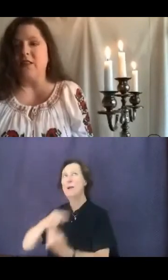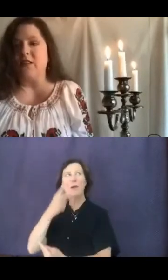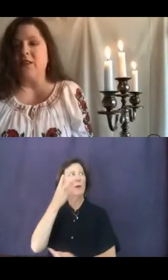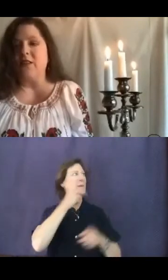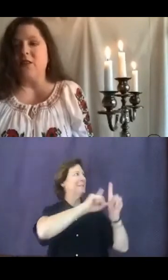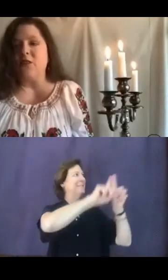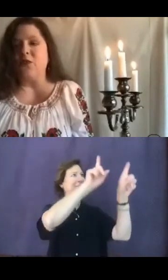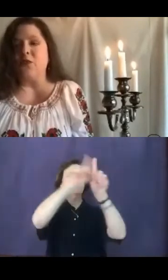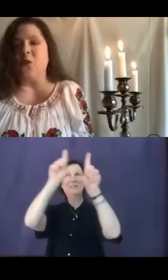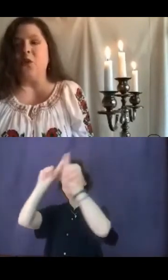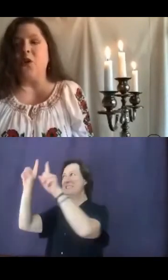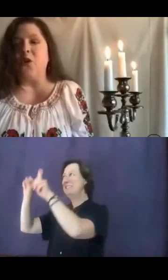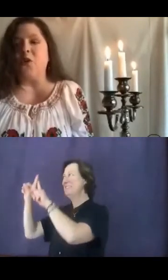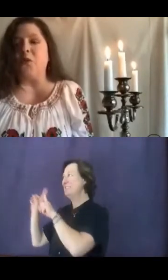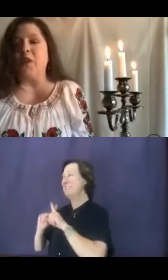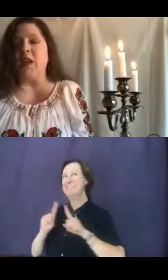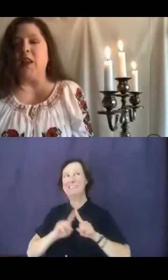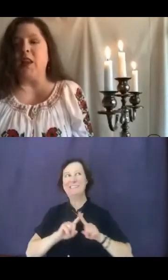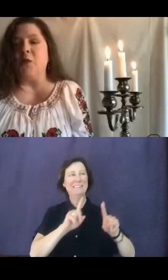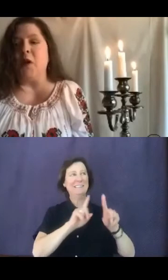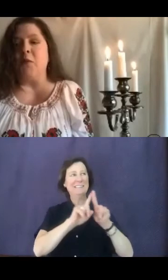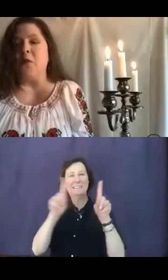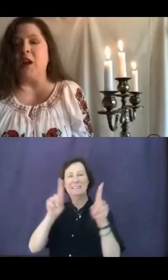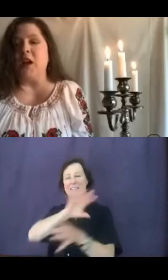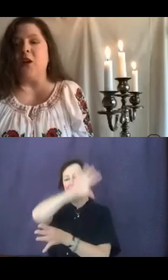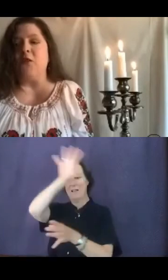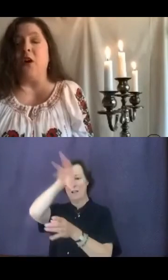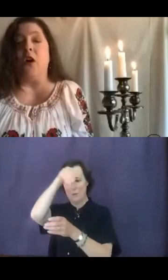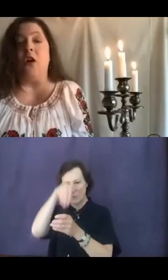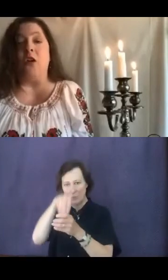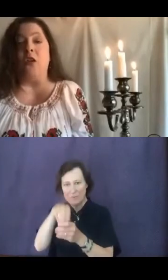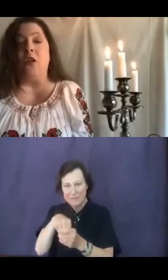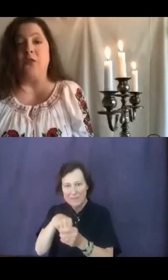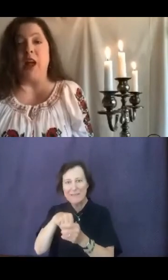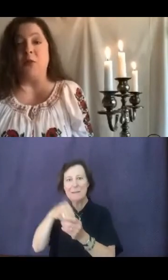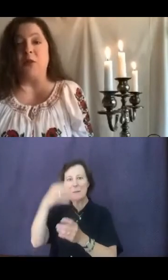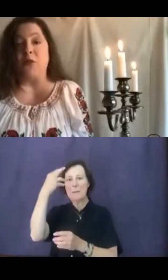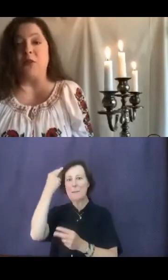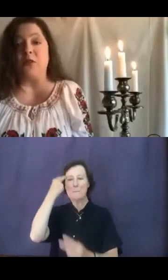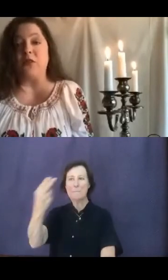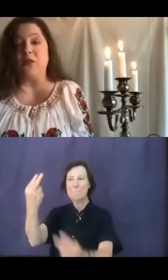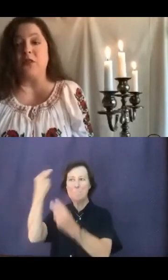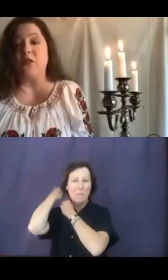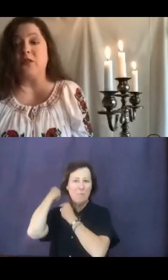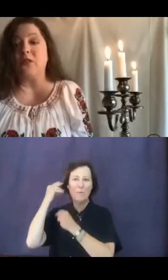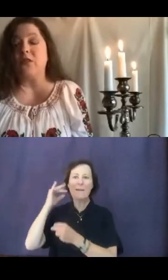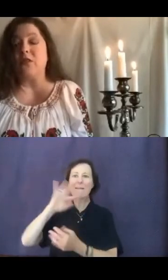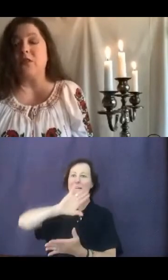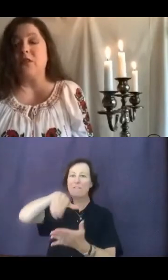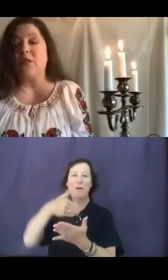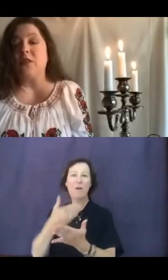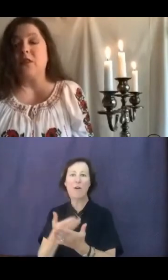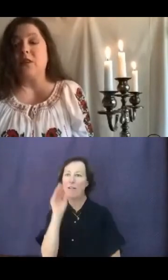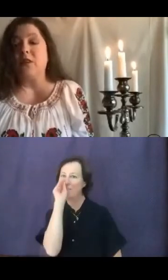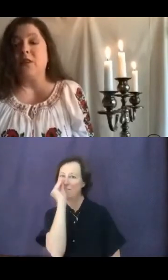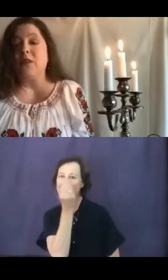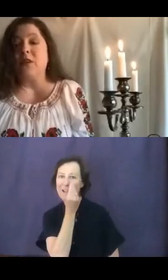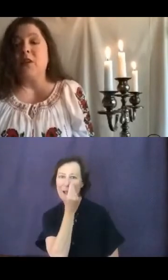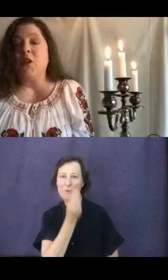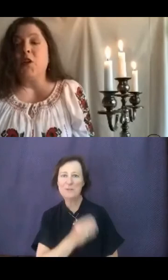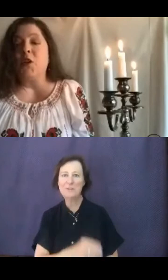facets, stored within the memory of all flowers.